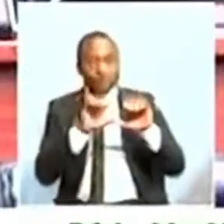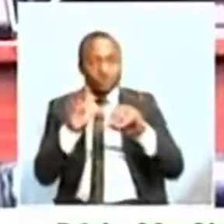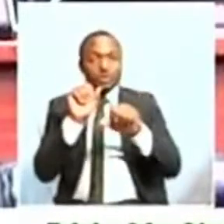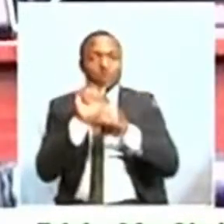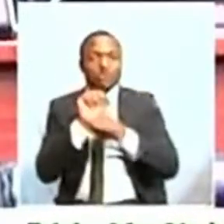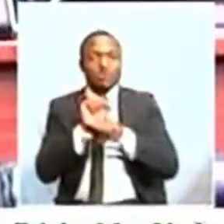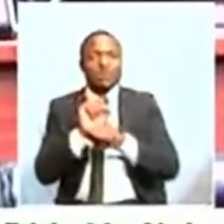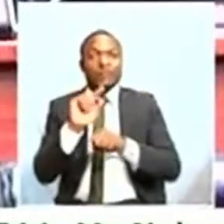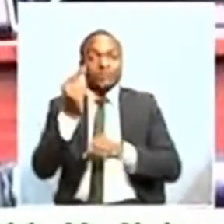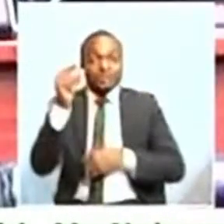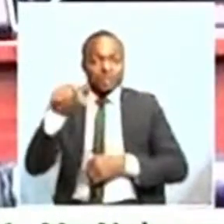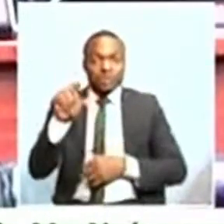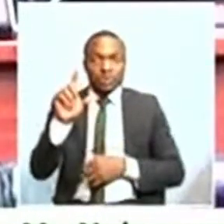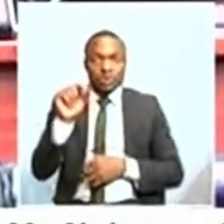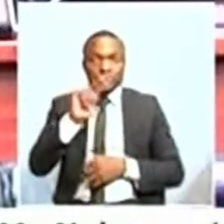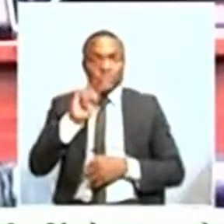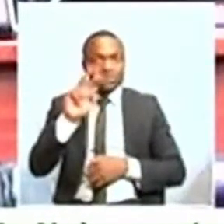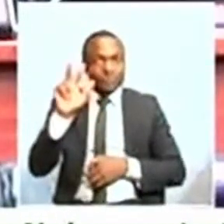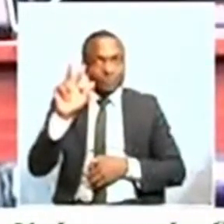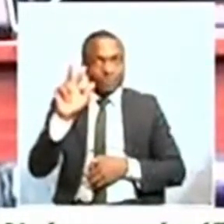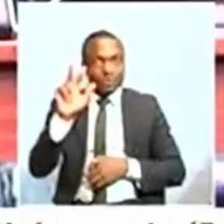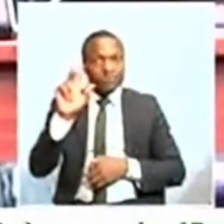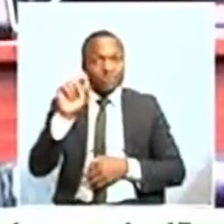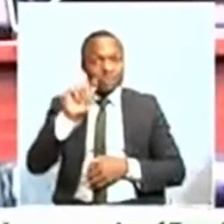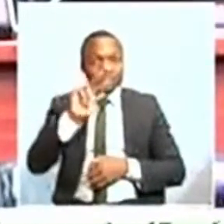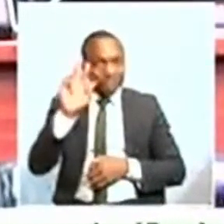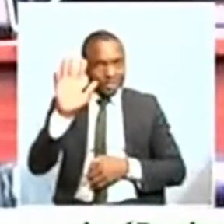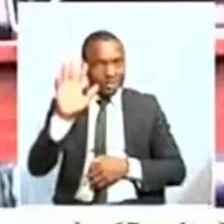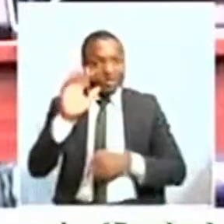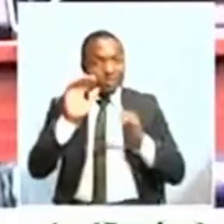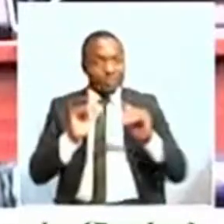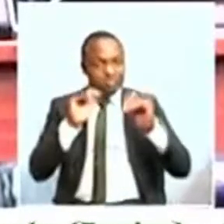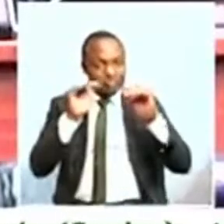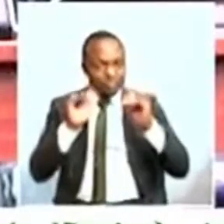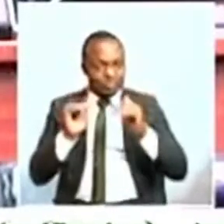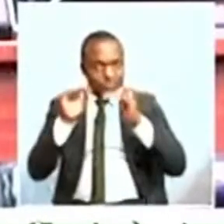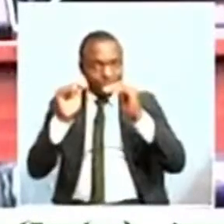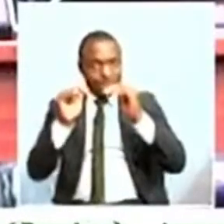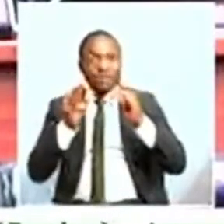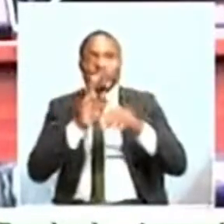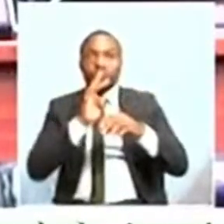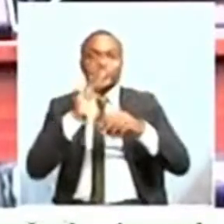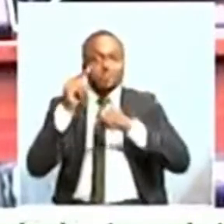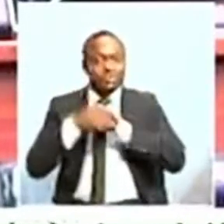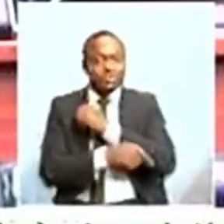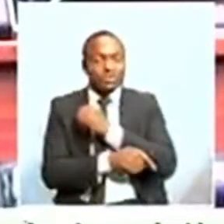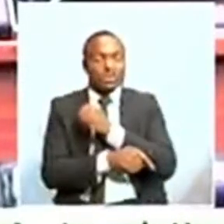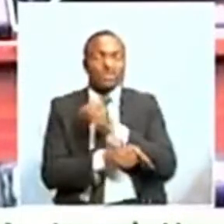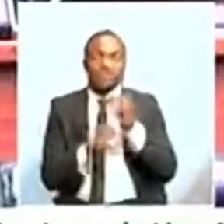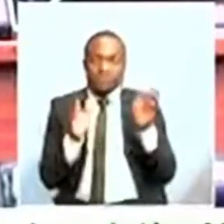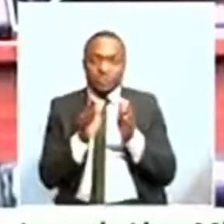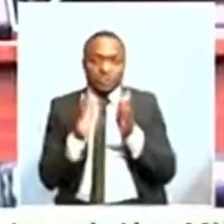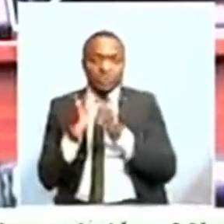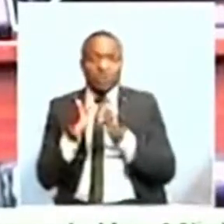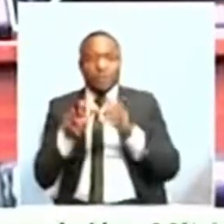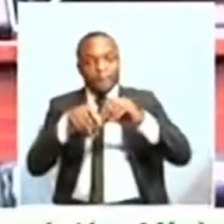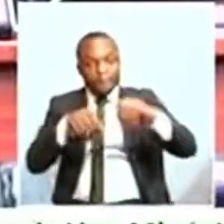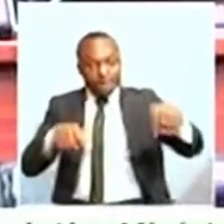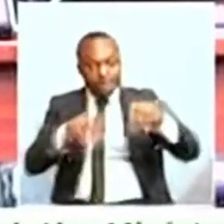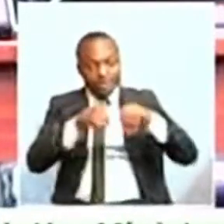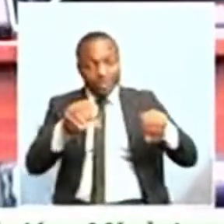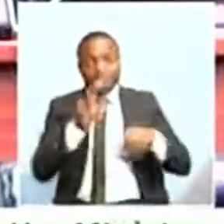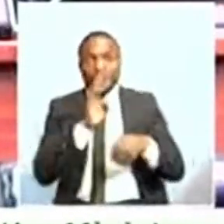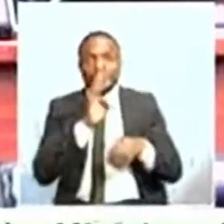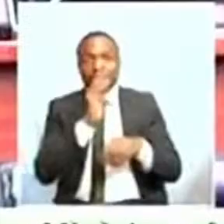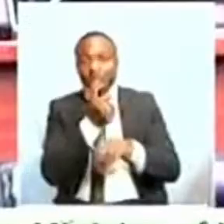2025. 2, upgrading of boreholes to small piped water schemes. Another